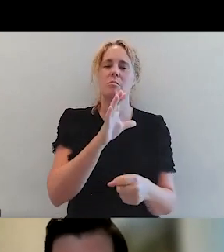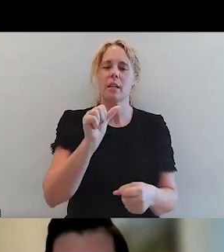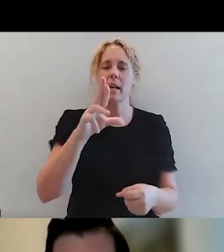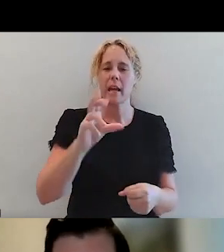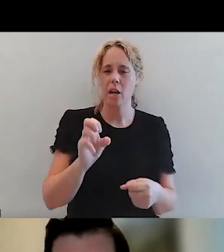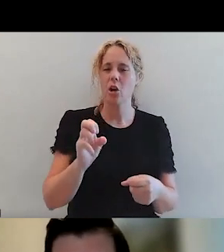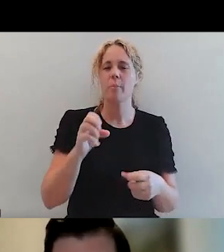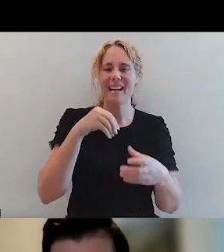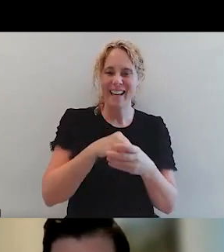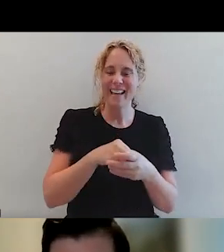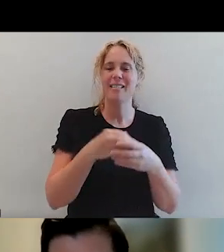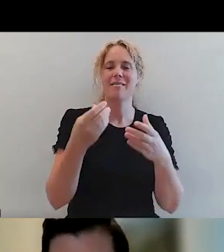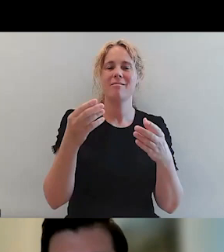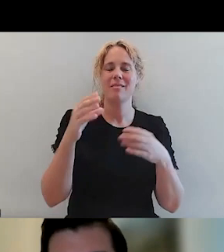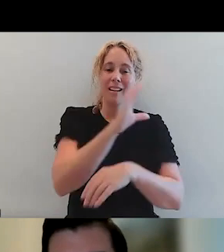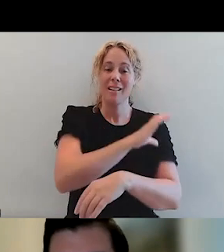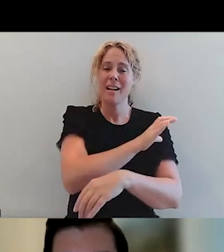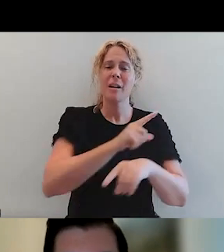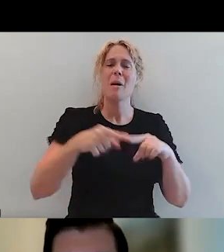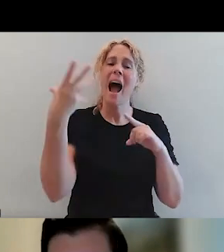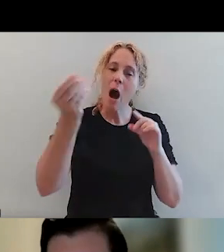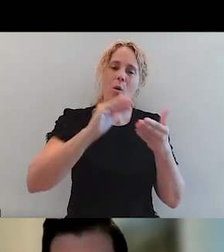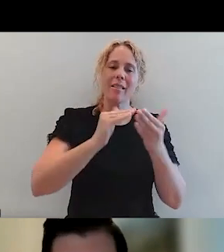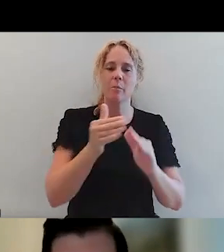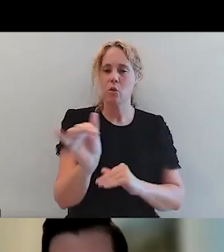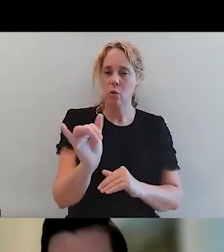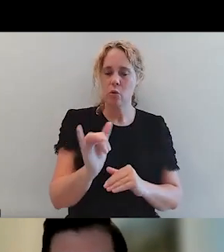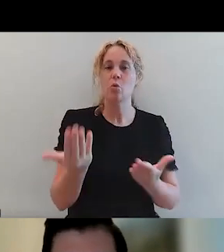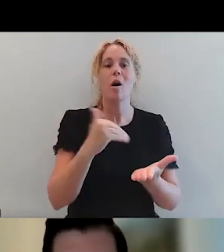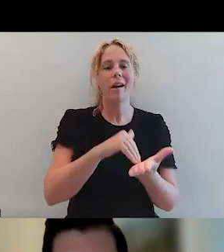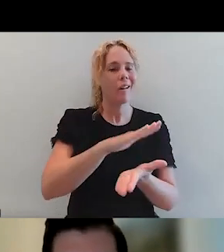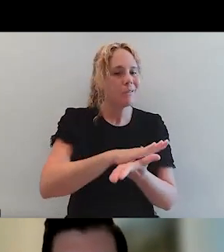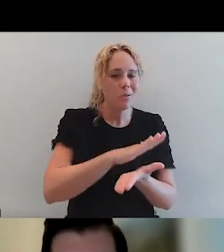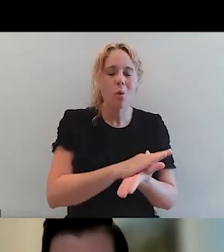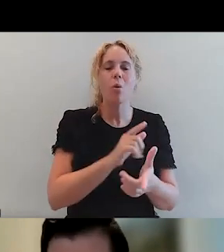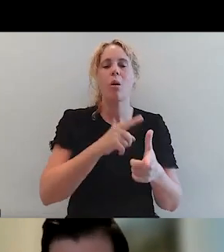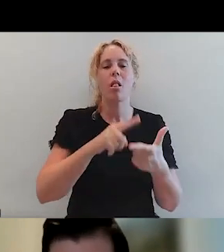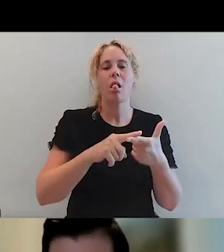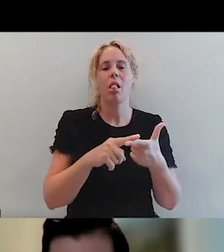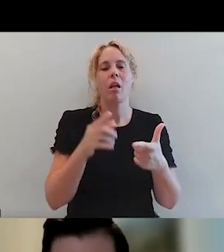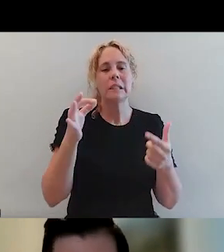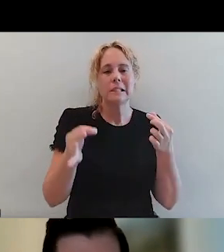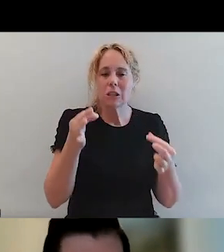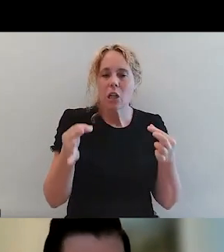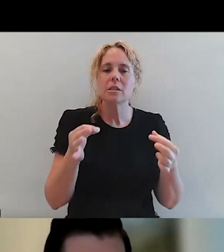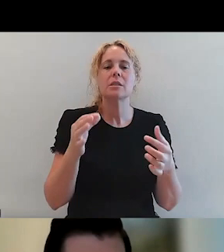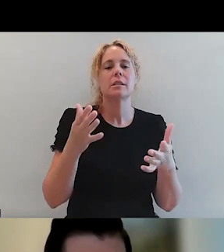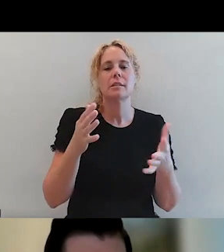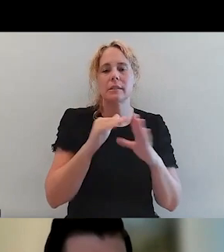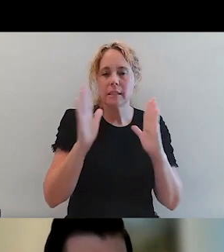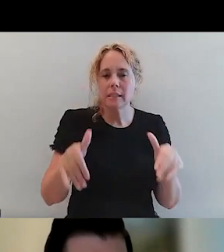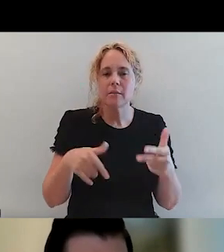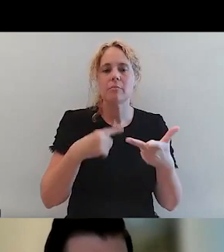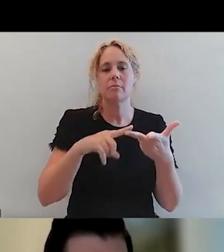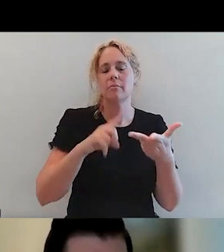clinic, but also out into the community. So again, if you're in a school, if you're in a justice sector, if you are in